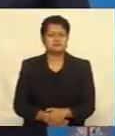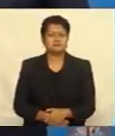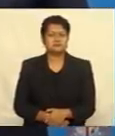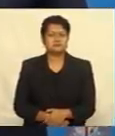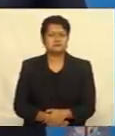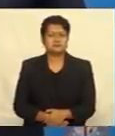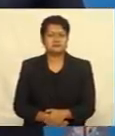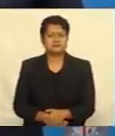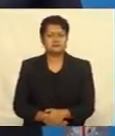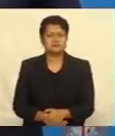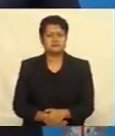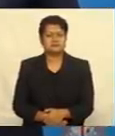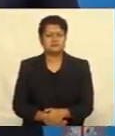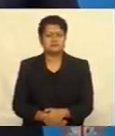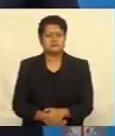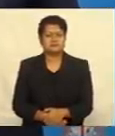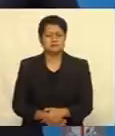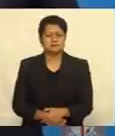that we would